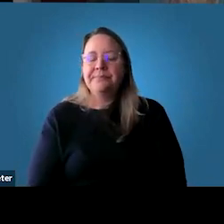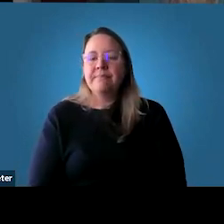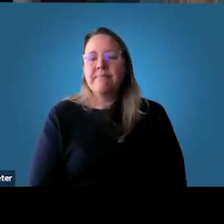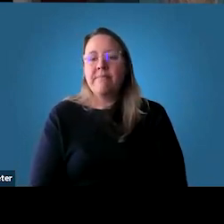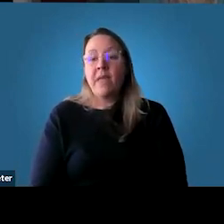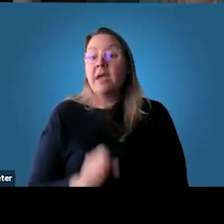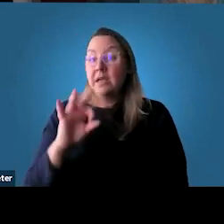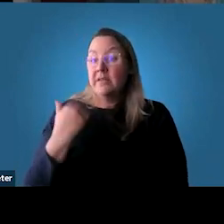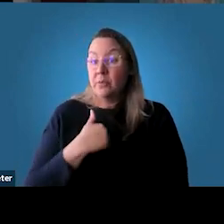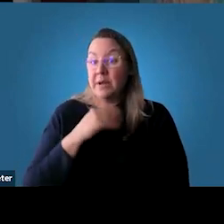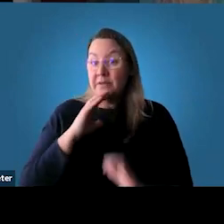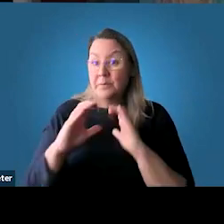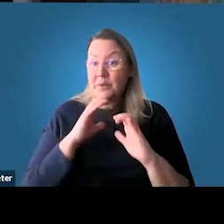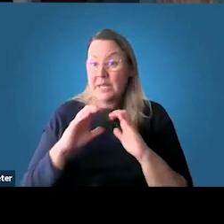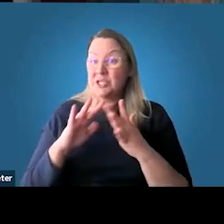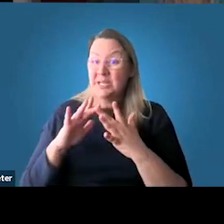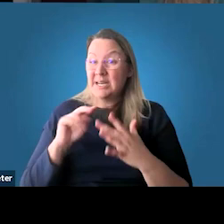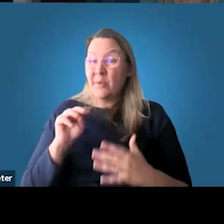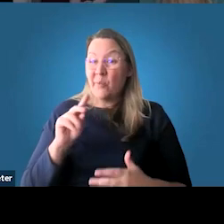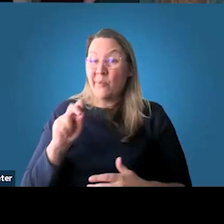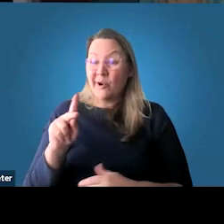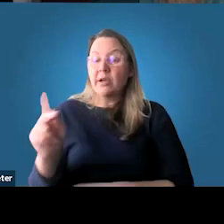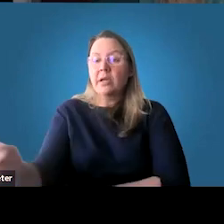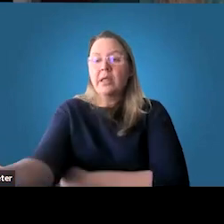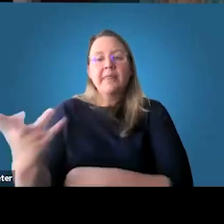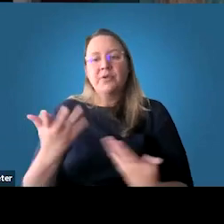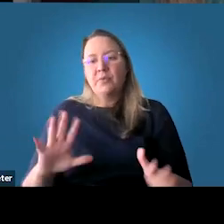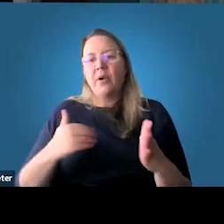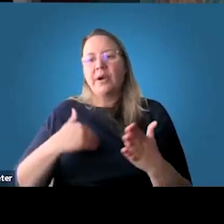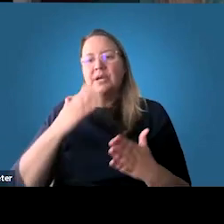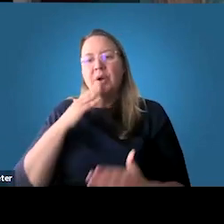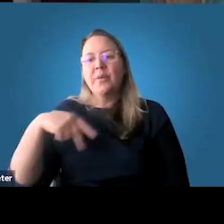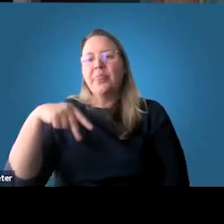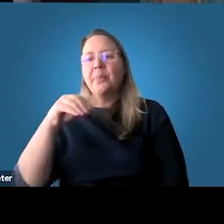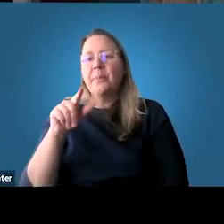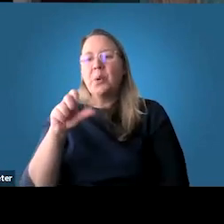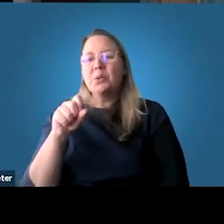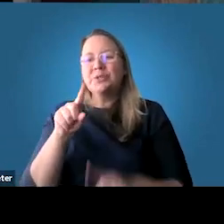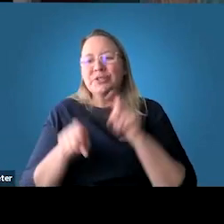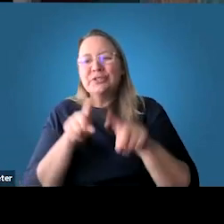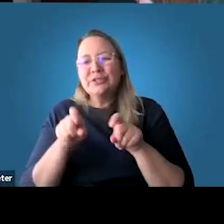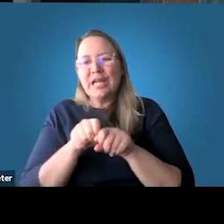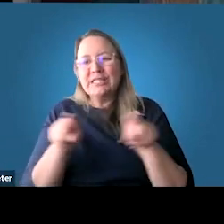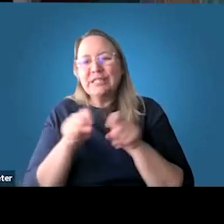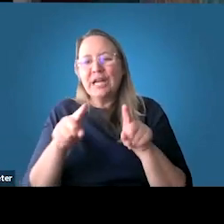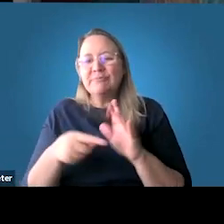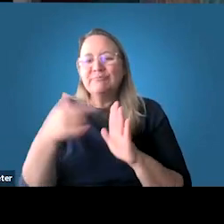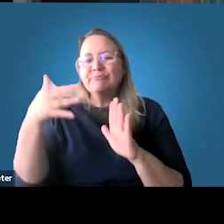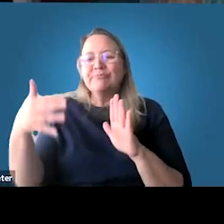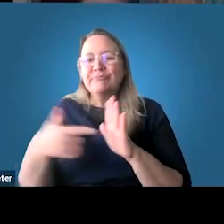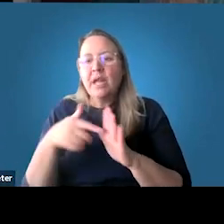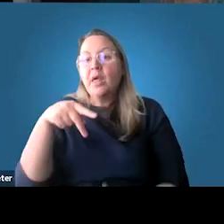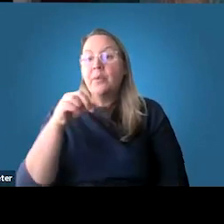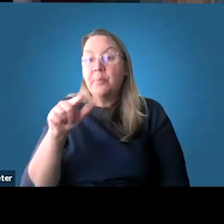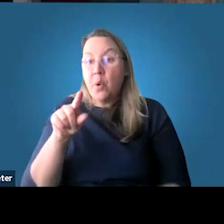of the communications network, you're probably familiar with the Pulse polls that they've been conducting periodically. Well, the poll taken